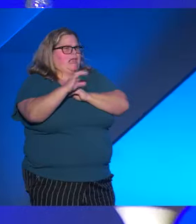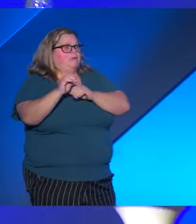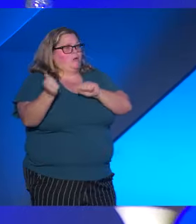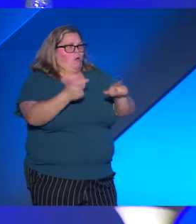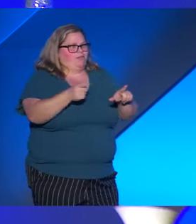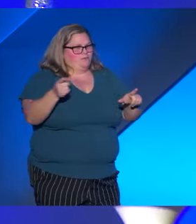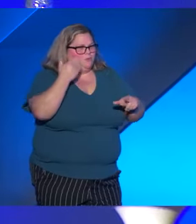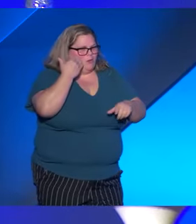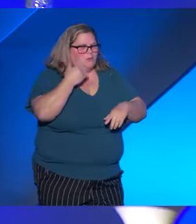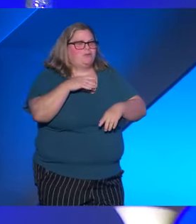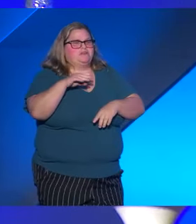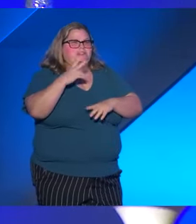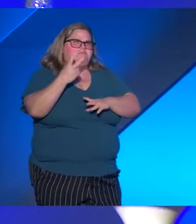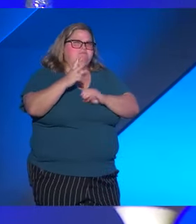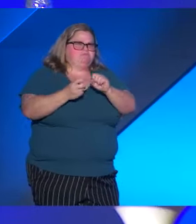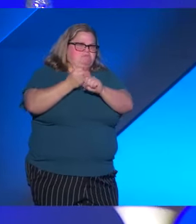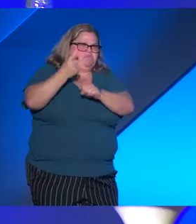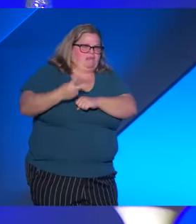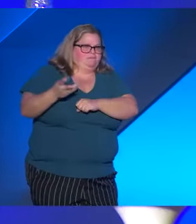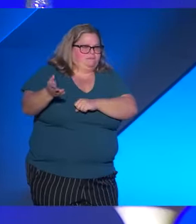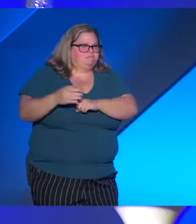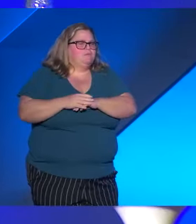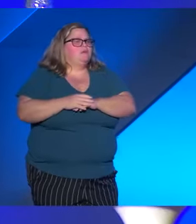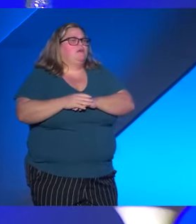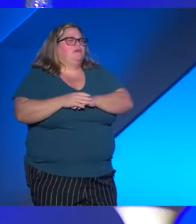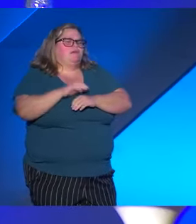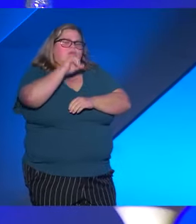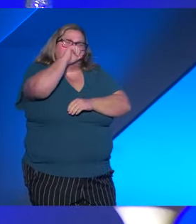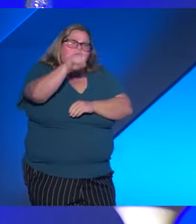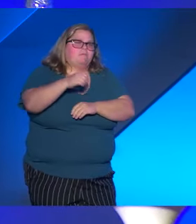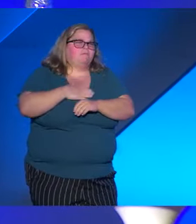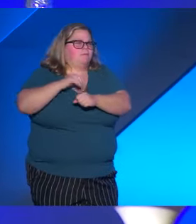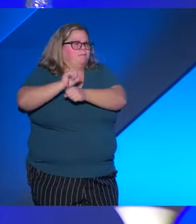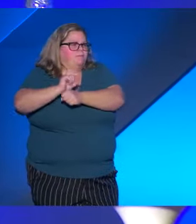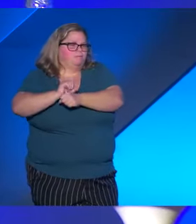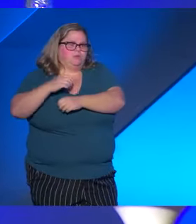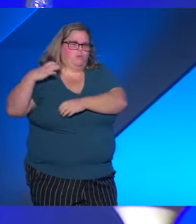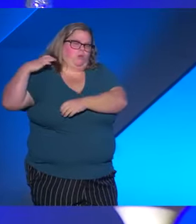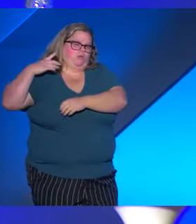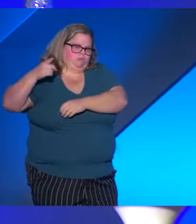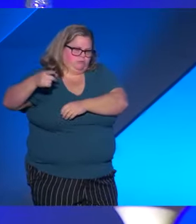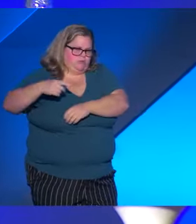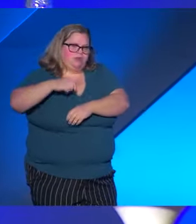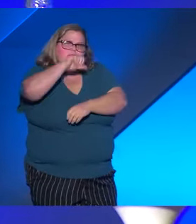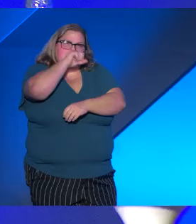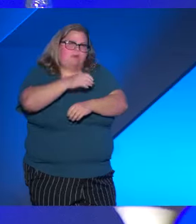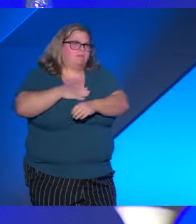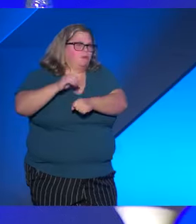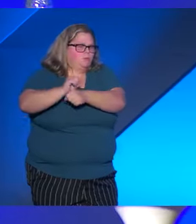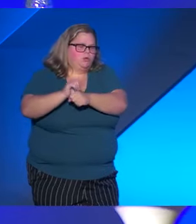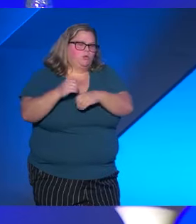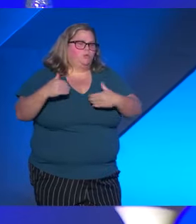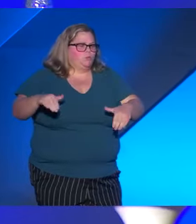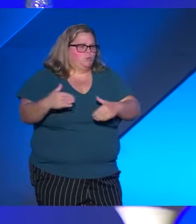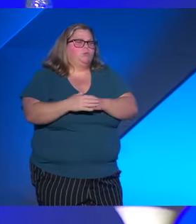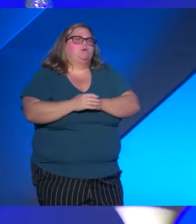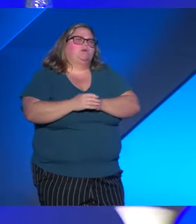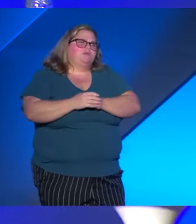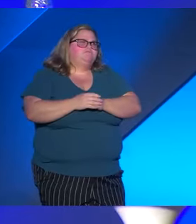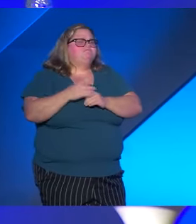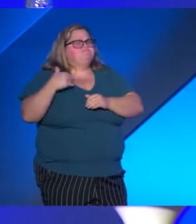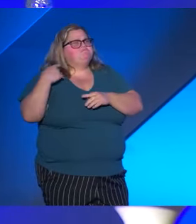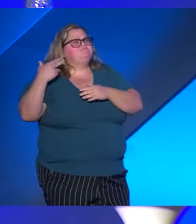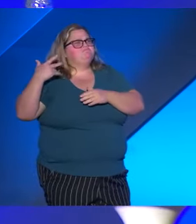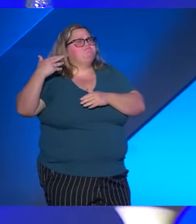2.5 years, and I loved my boss there. I loved what I did there. And over the course of time, what I started